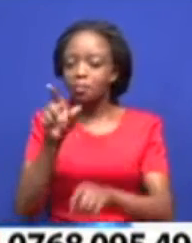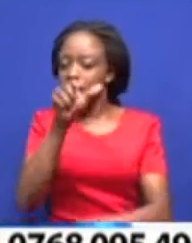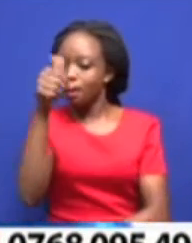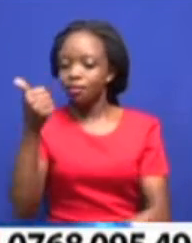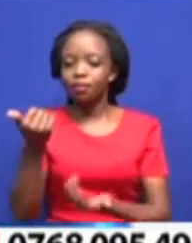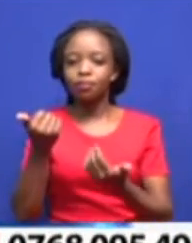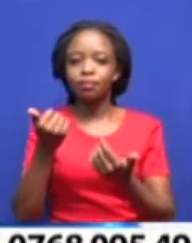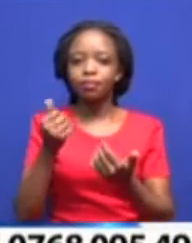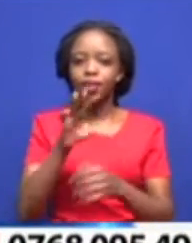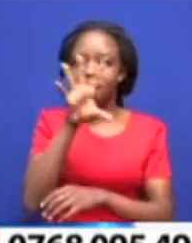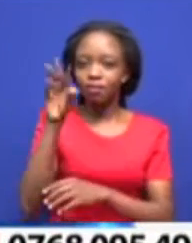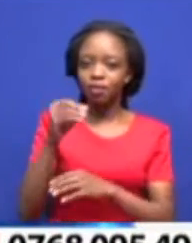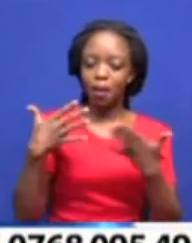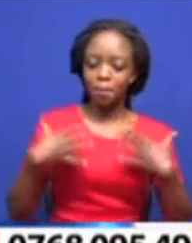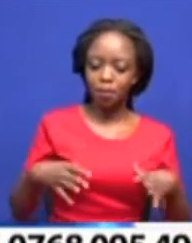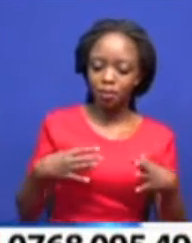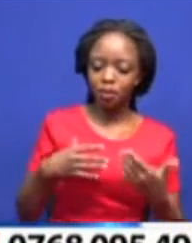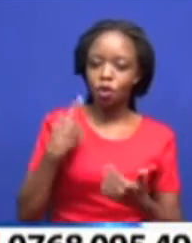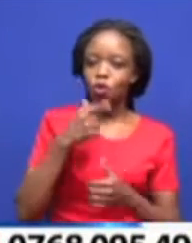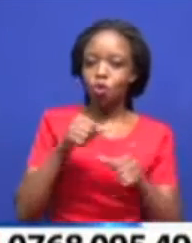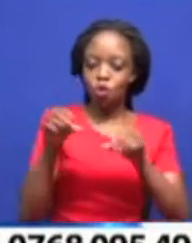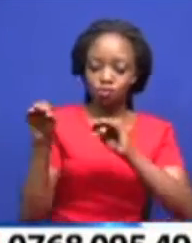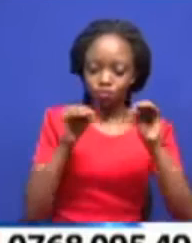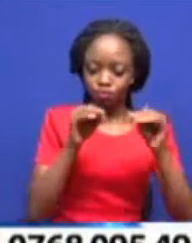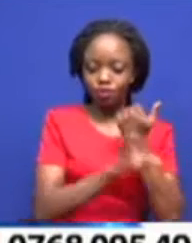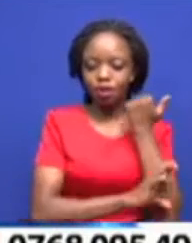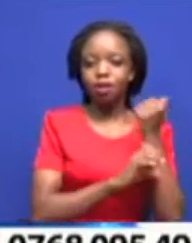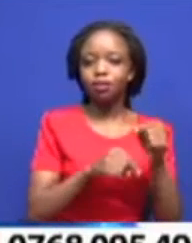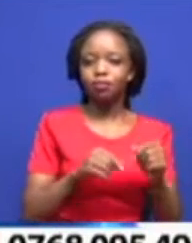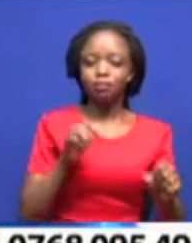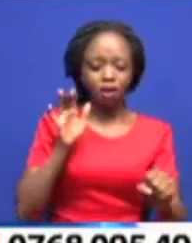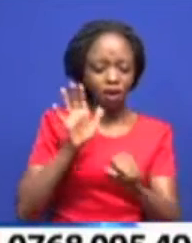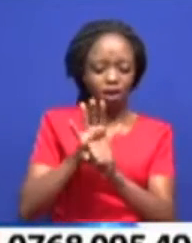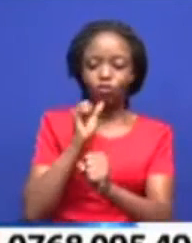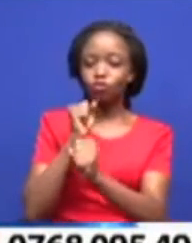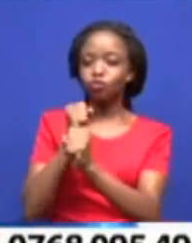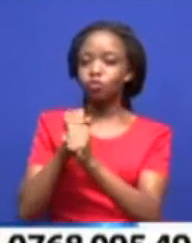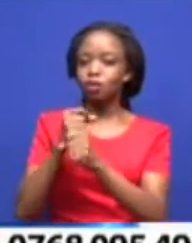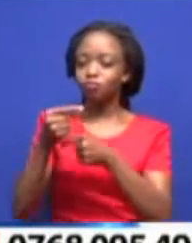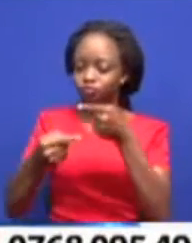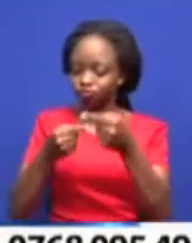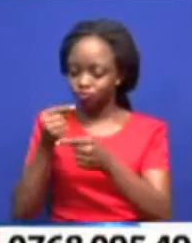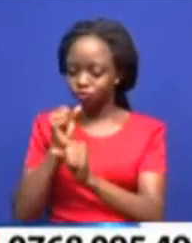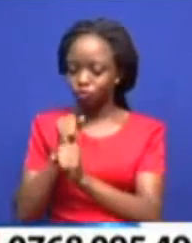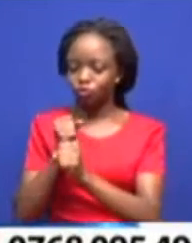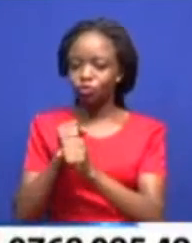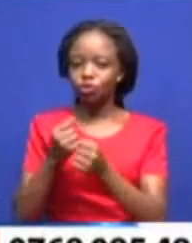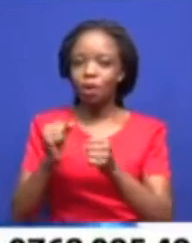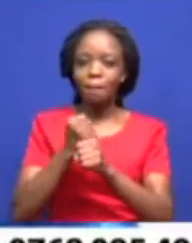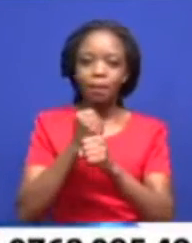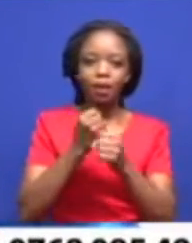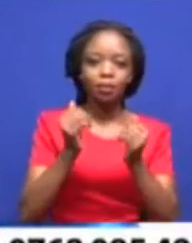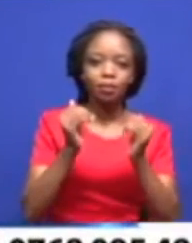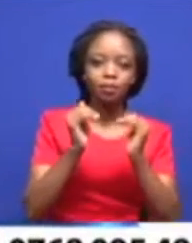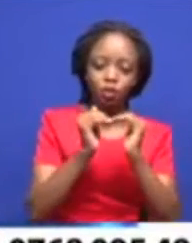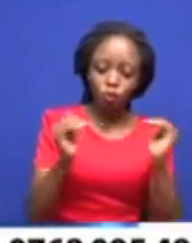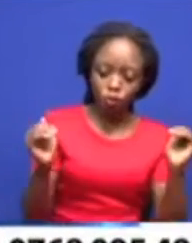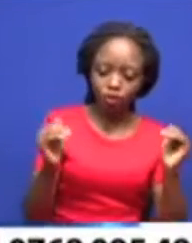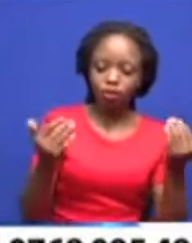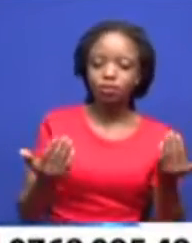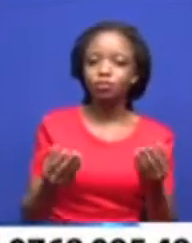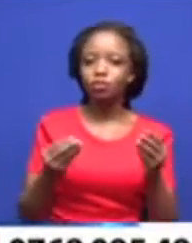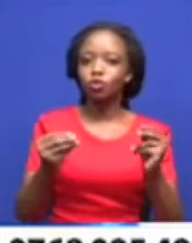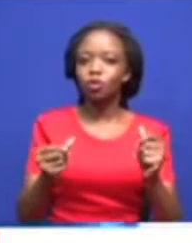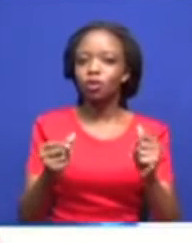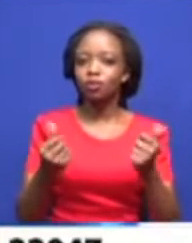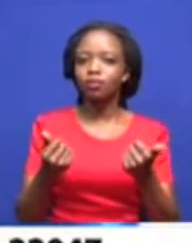like myself who immigrated to this country. There is a lot of work we need to do when it comes to bringing equality, economic development,